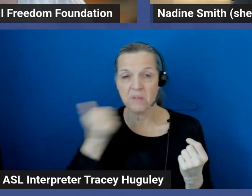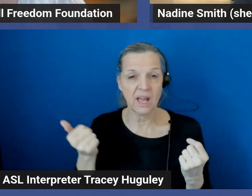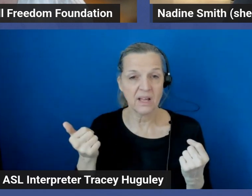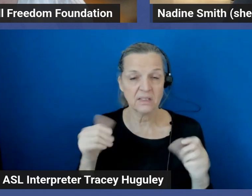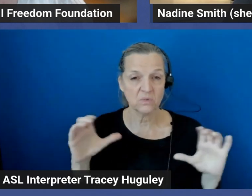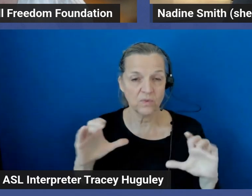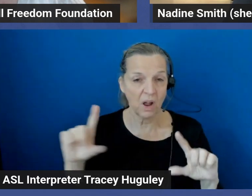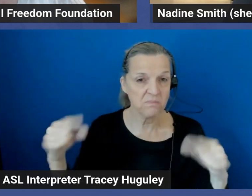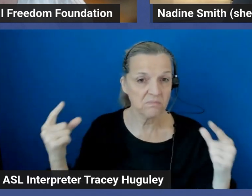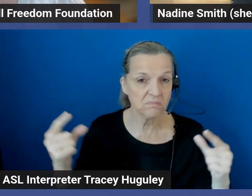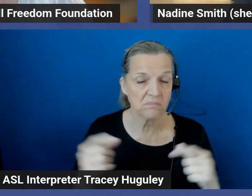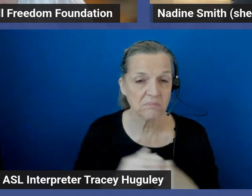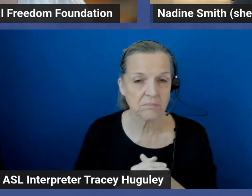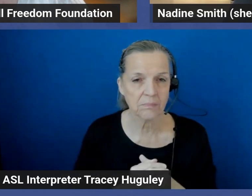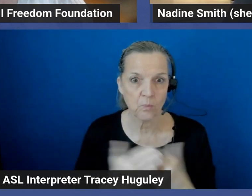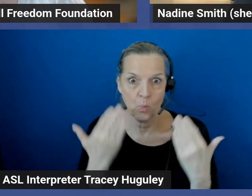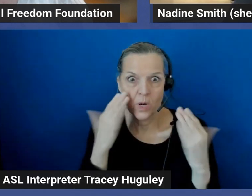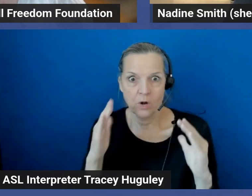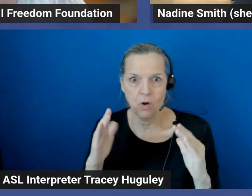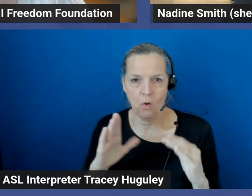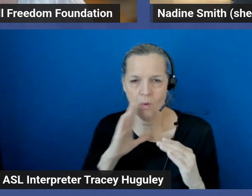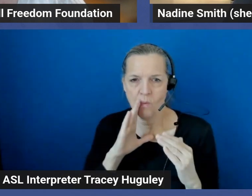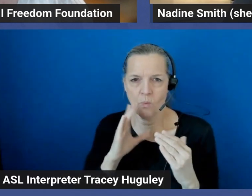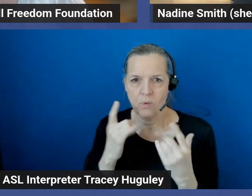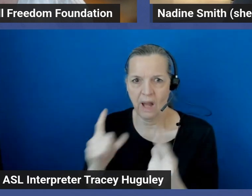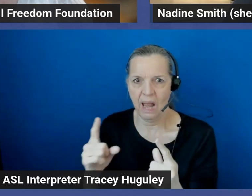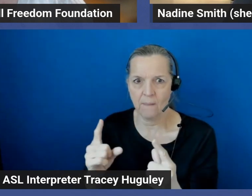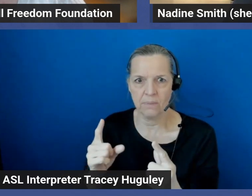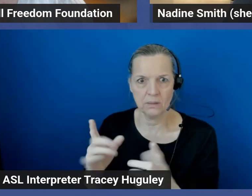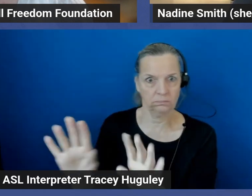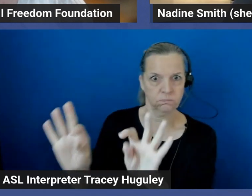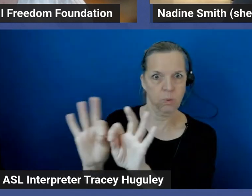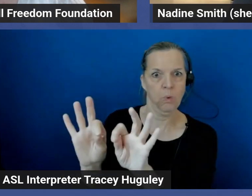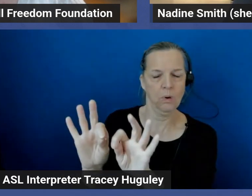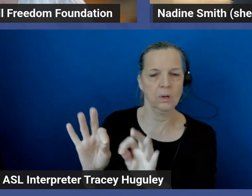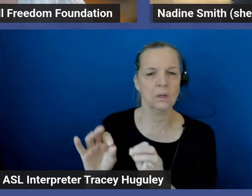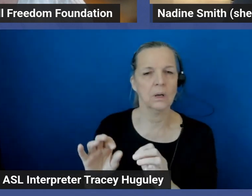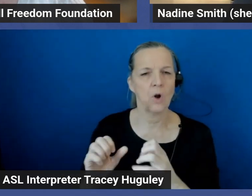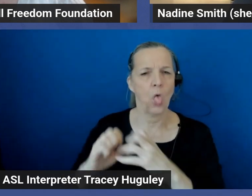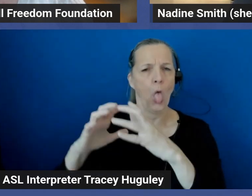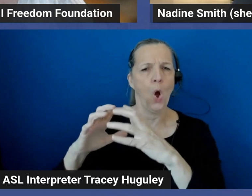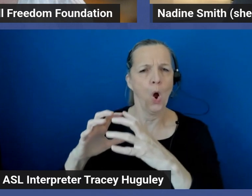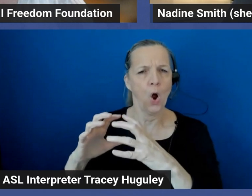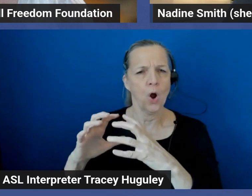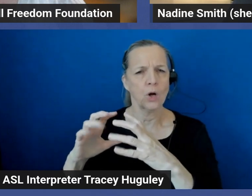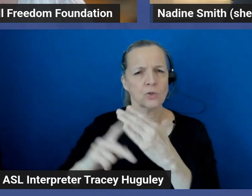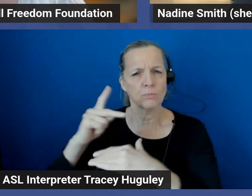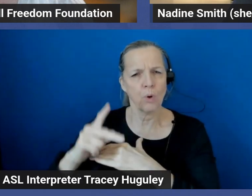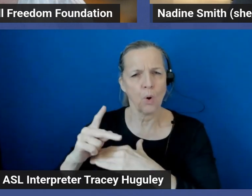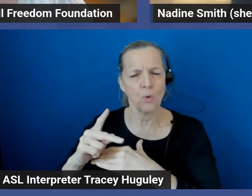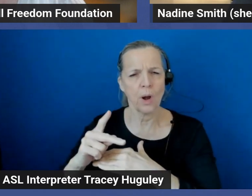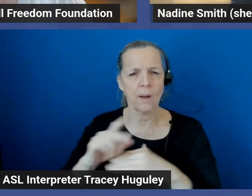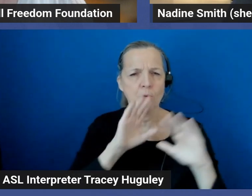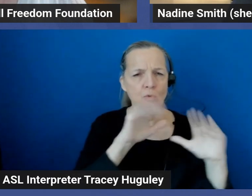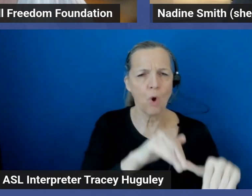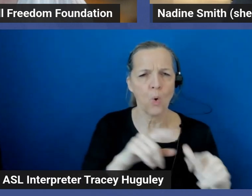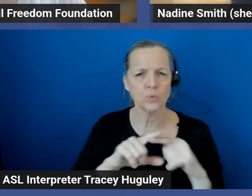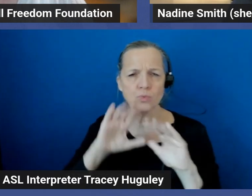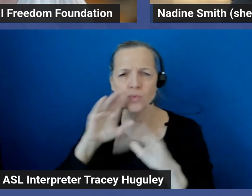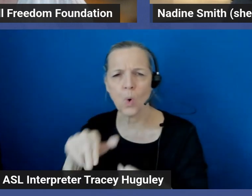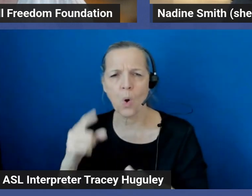that we've done, and we didn't know it was going to be this important, was we launched this program called Coast to Coast for Equality, where we